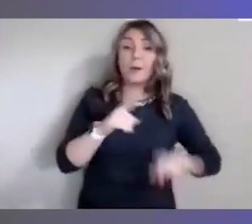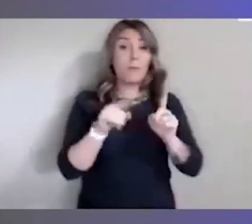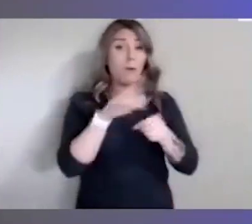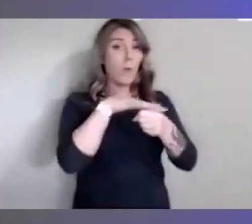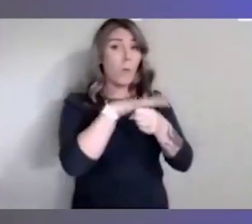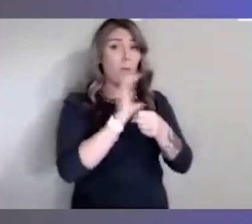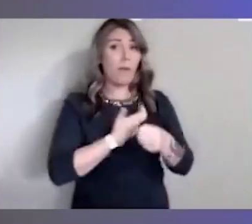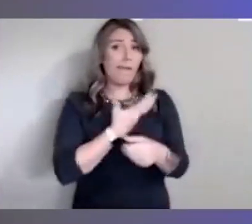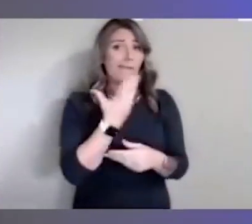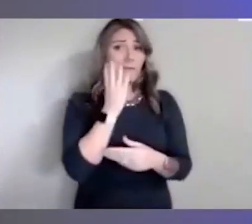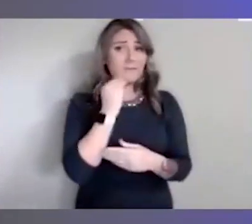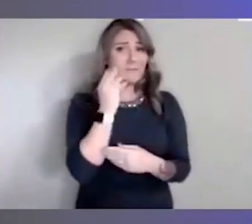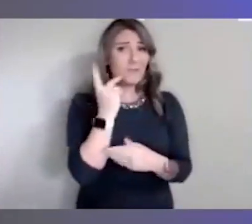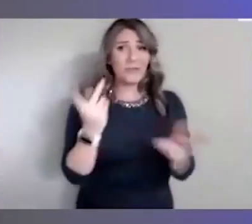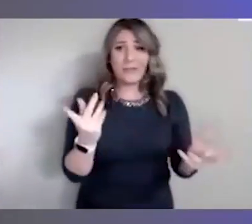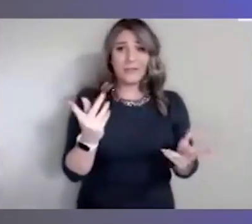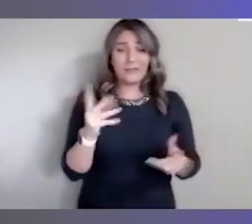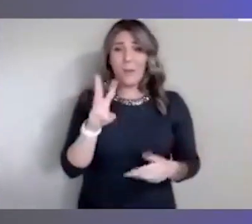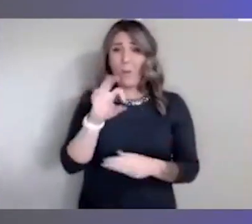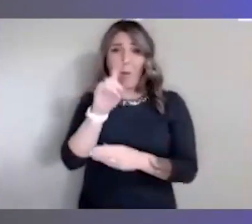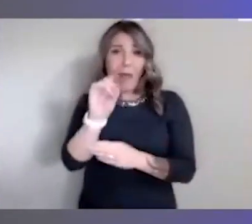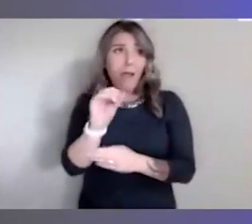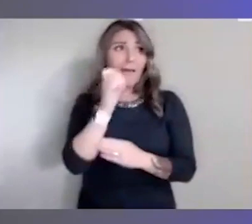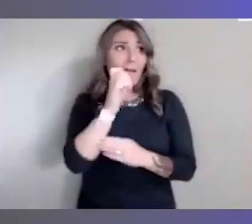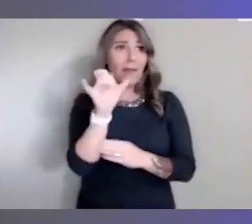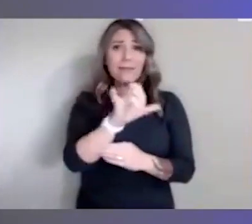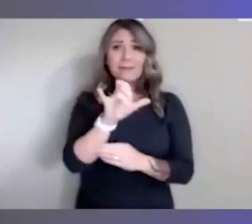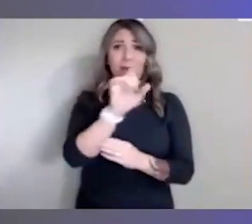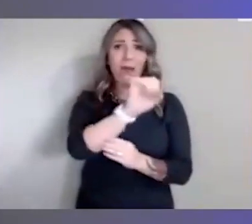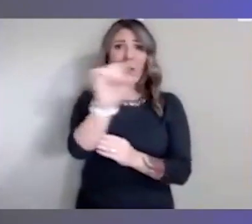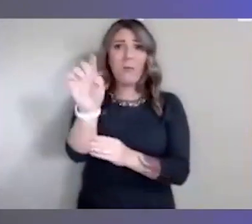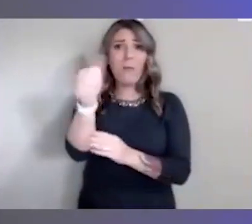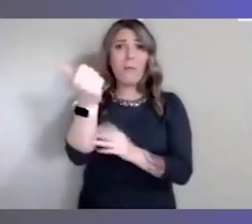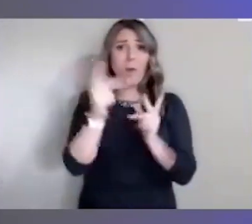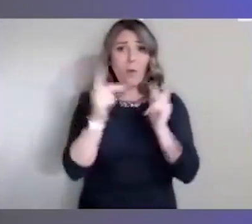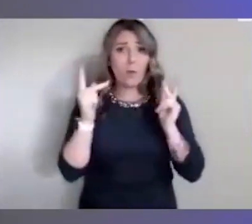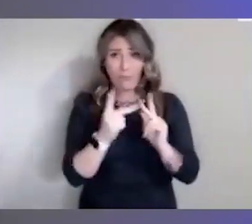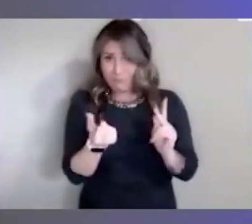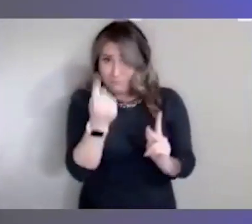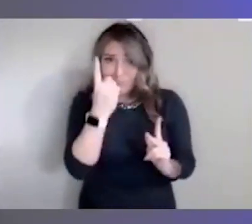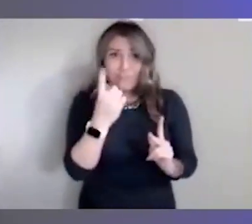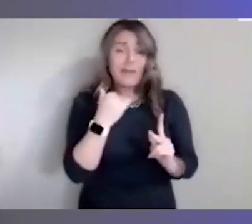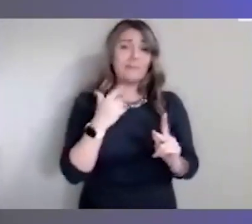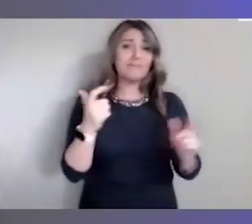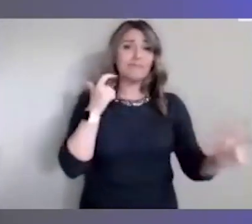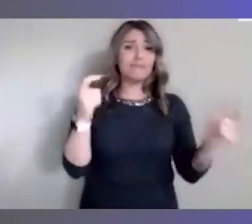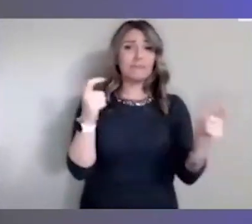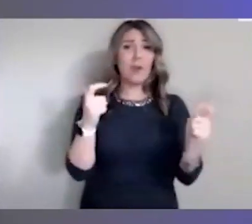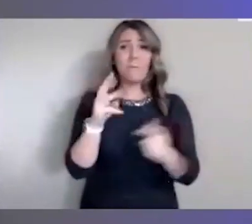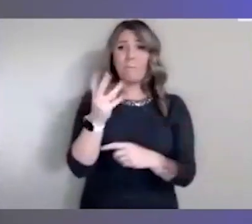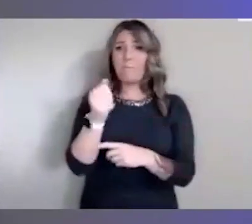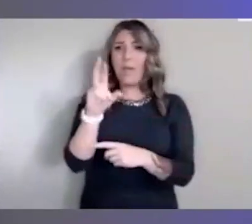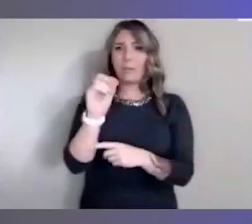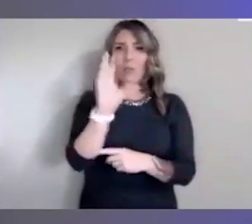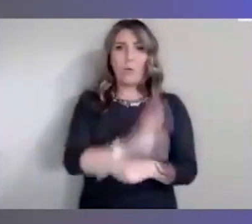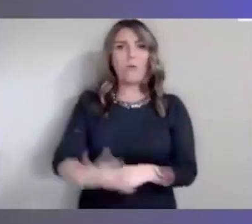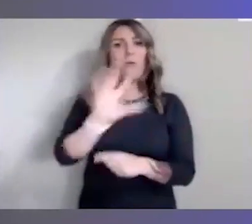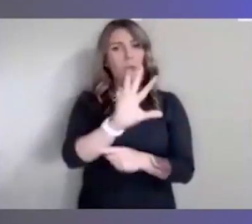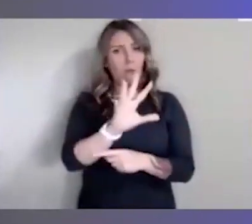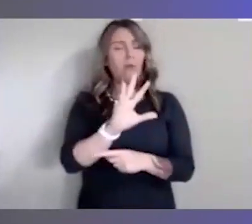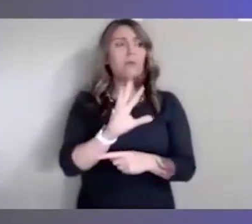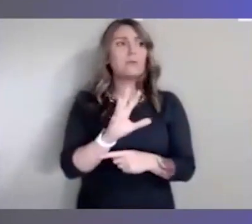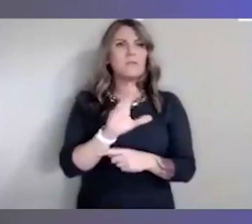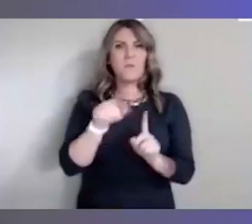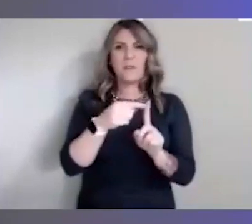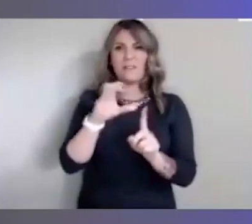County is not the experience of other places. I get that, but and we're part of a larger metro area. So when the CDC did that, I think